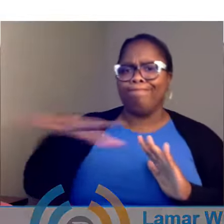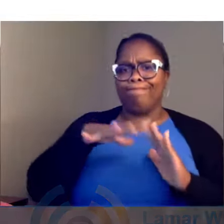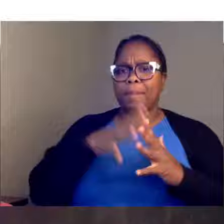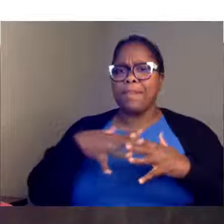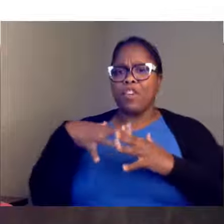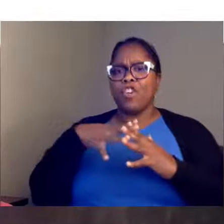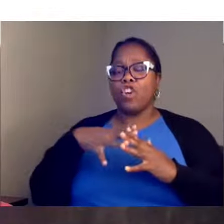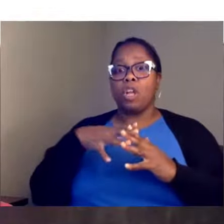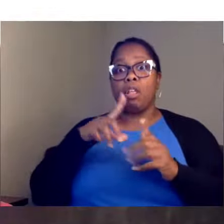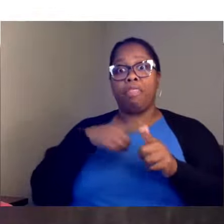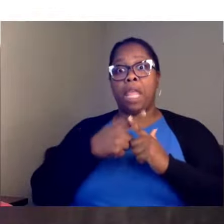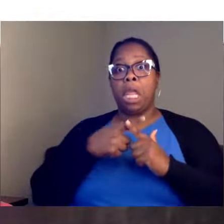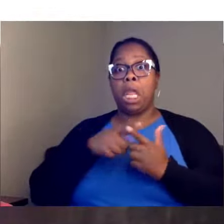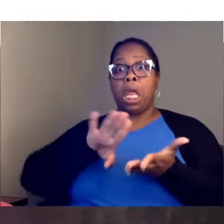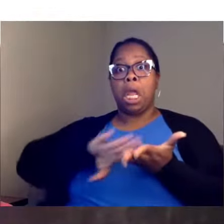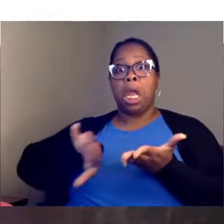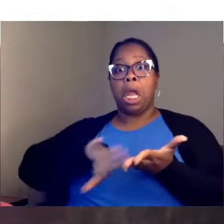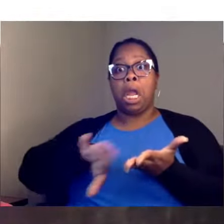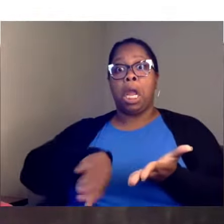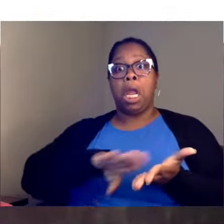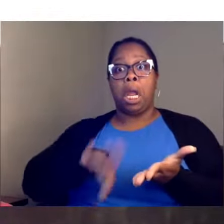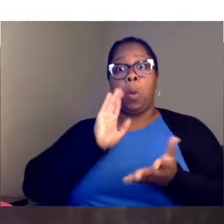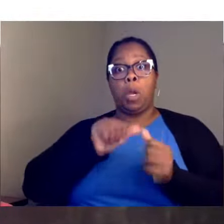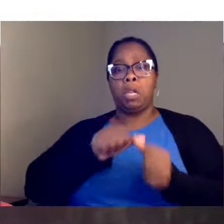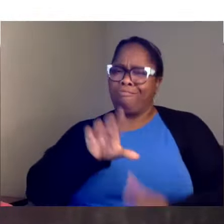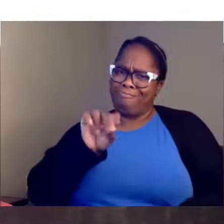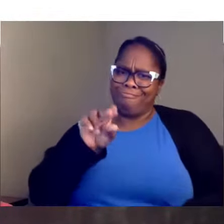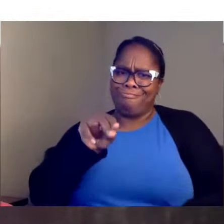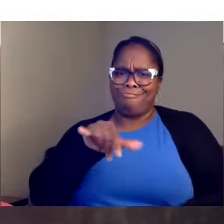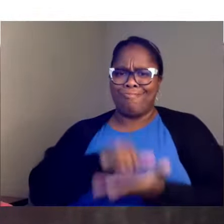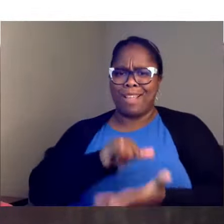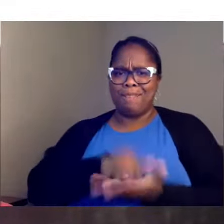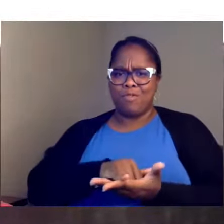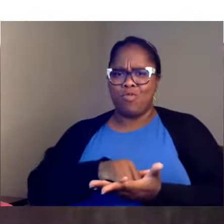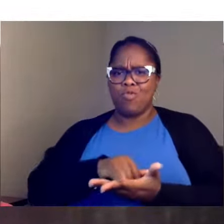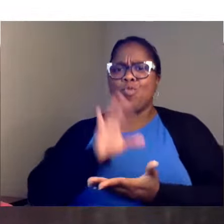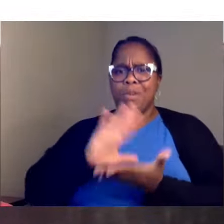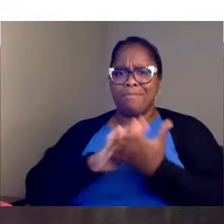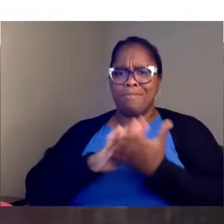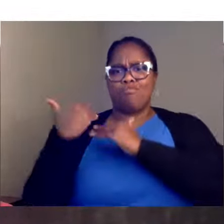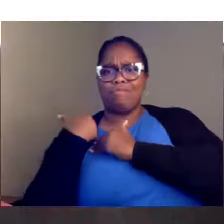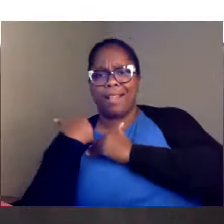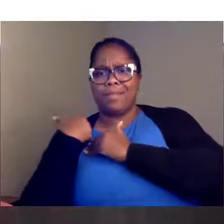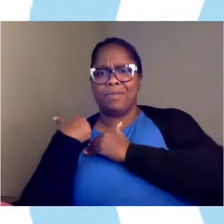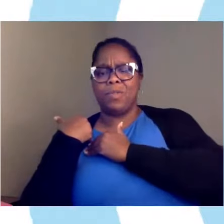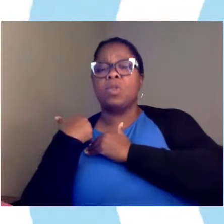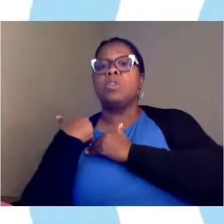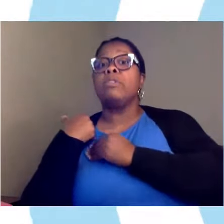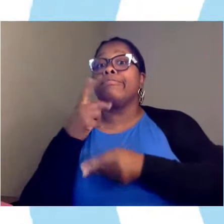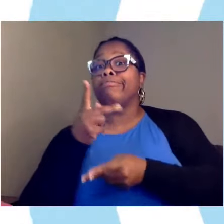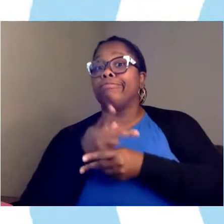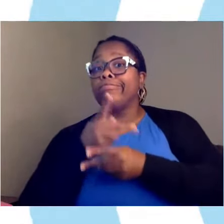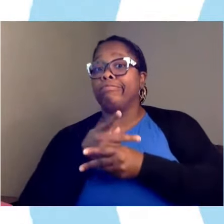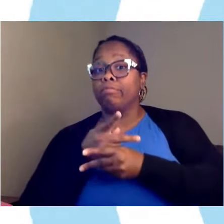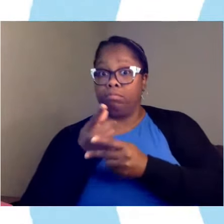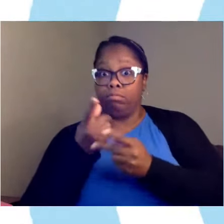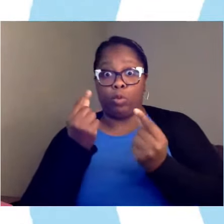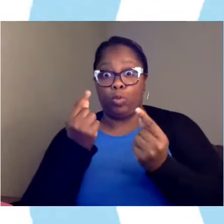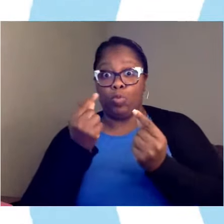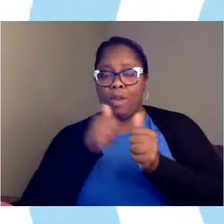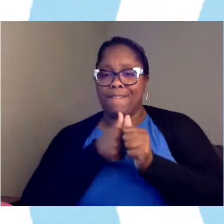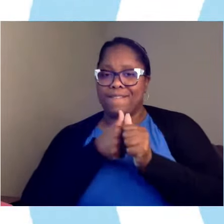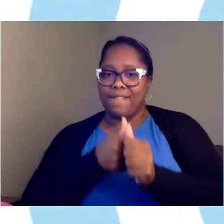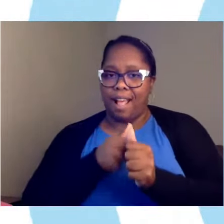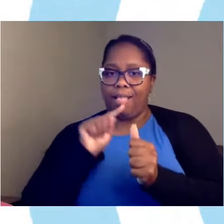that they've been able to get away with. Yeah. So look out for that. Follow the money, because I think that's what